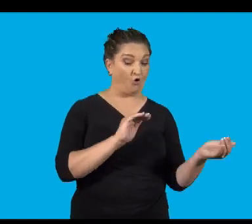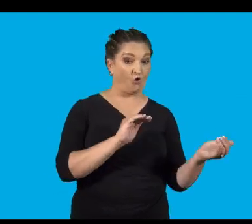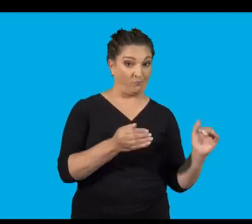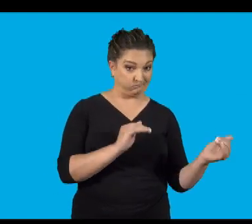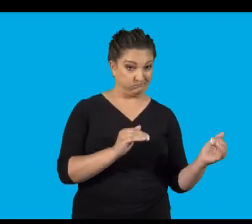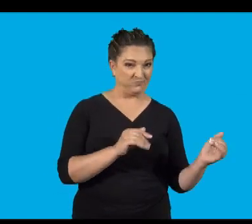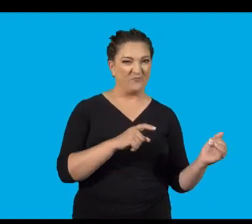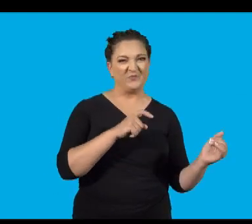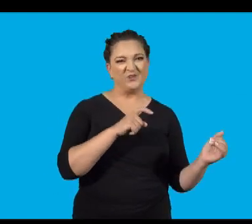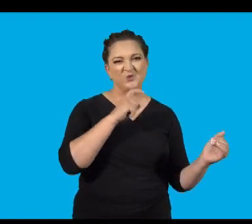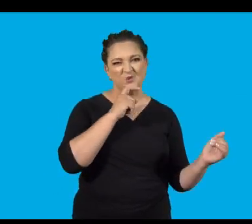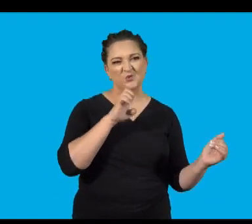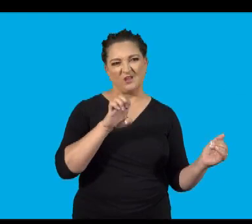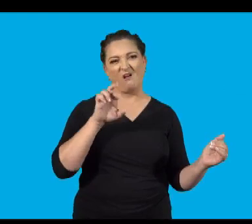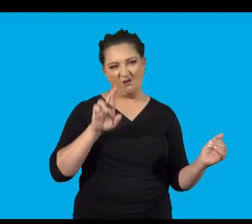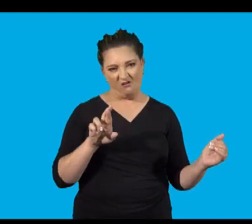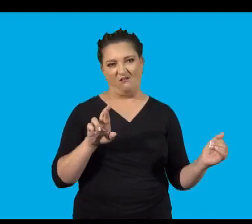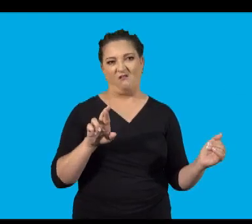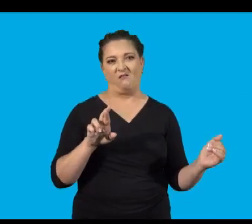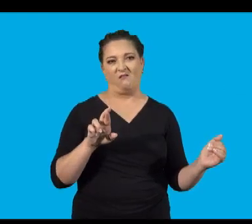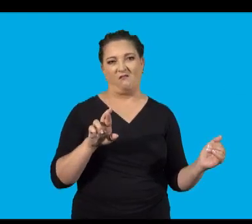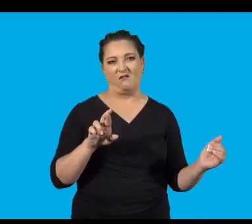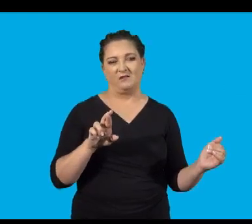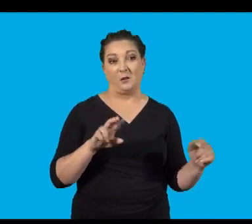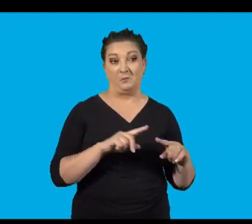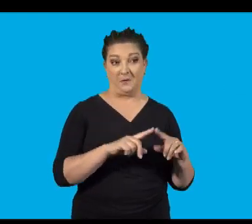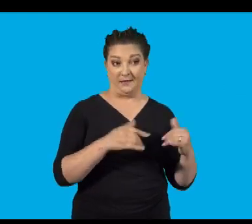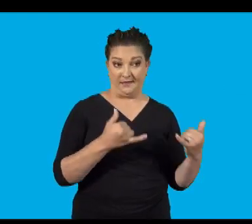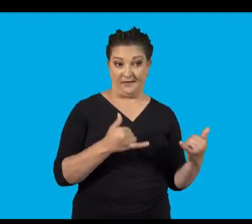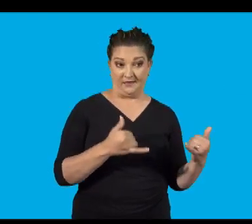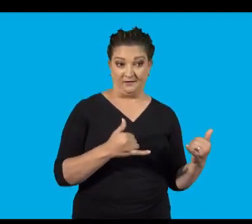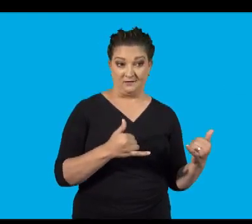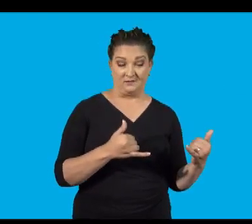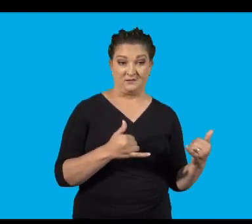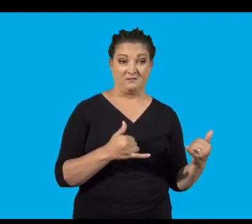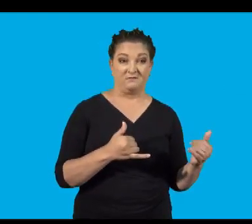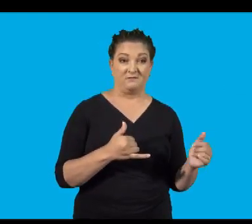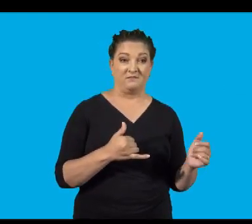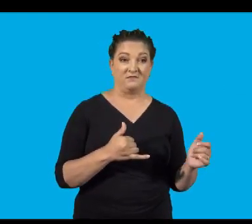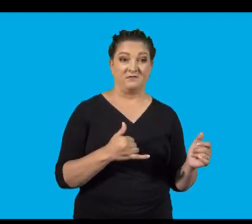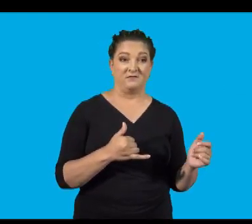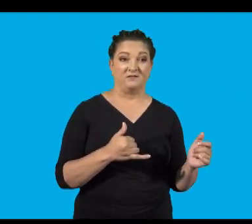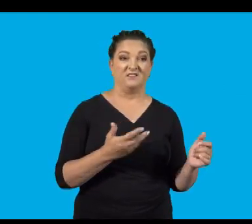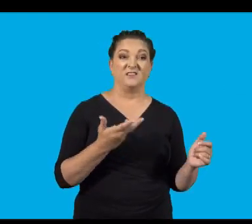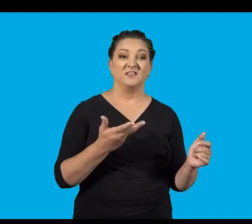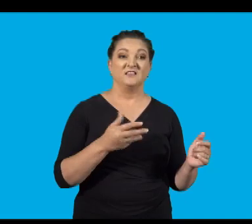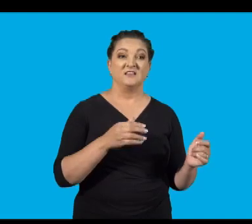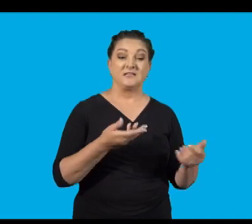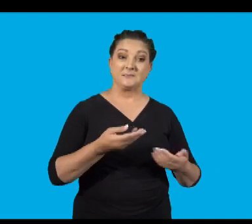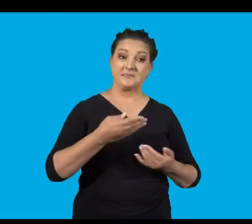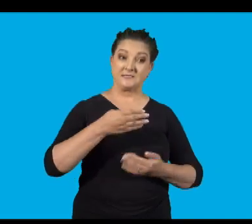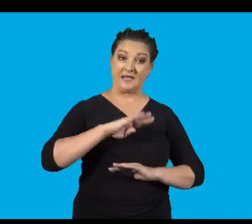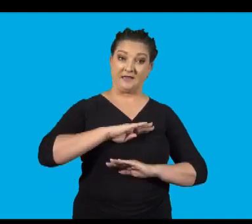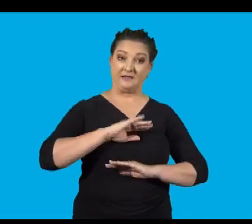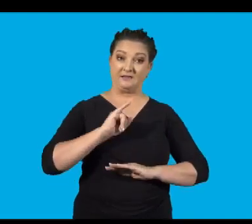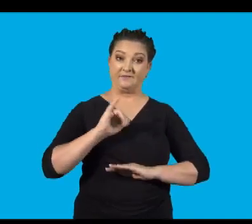the comparative, we use the ER ending. And in this case, because of the